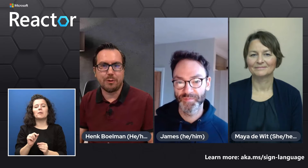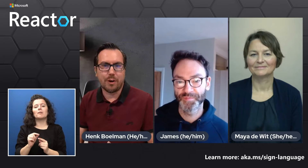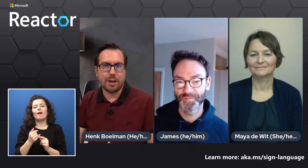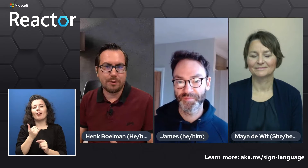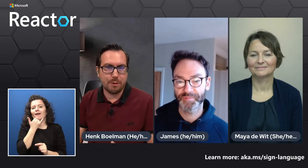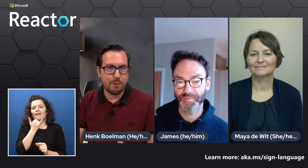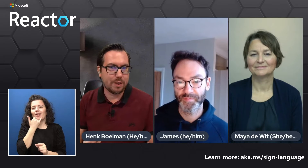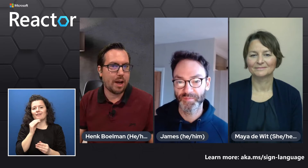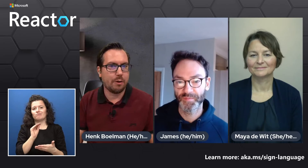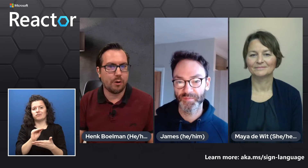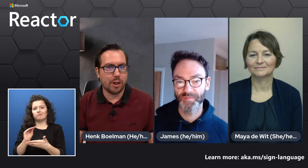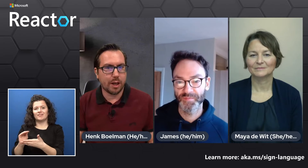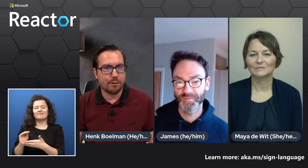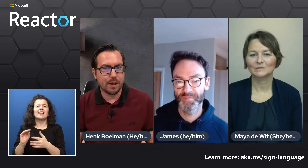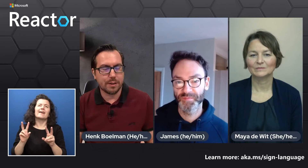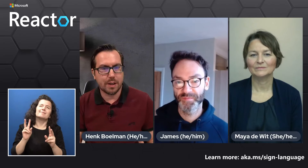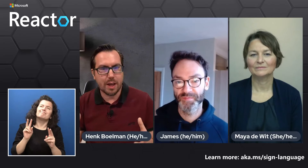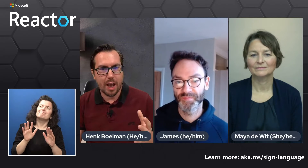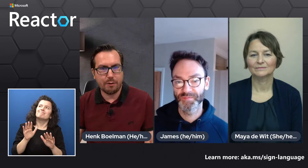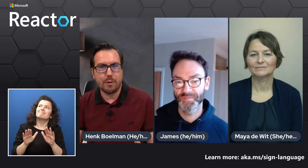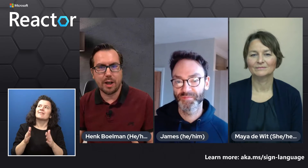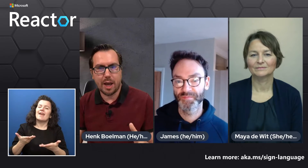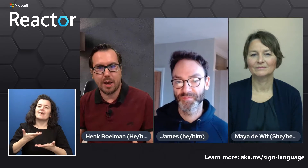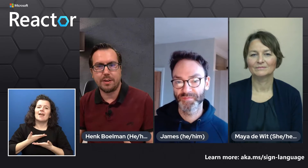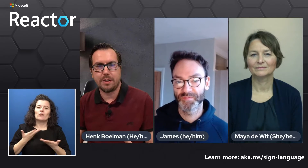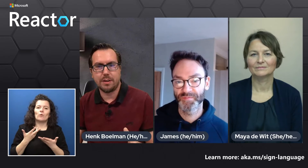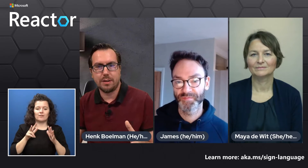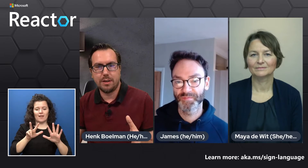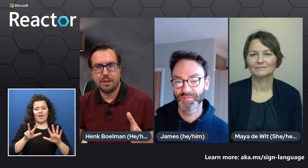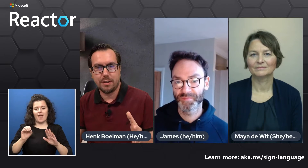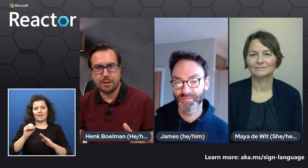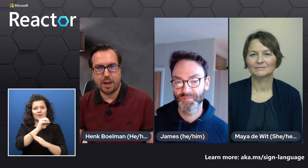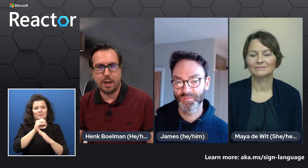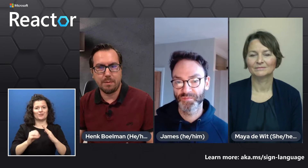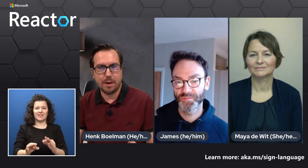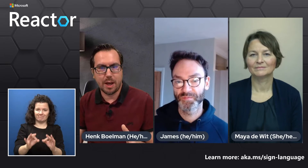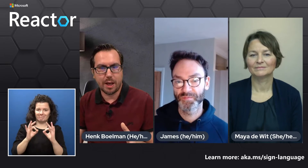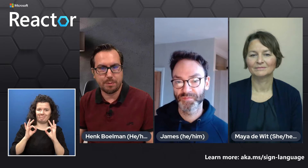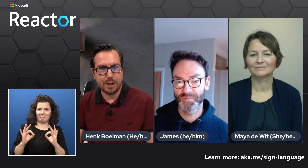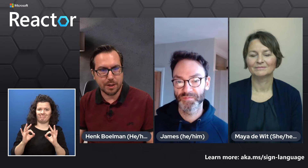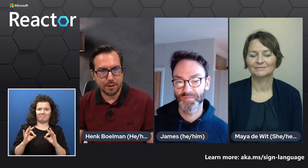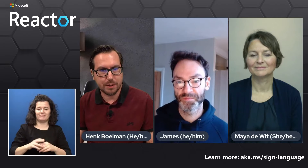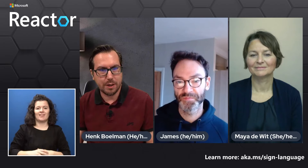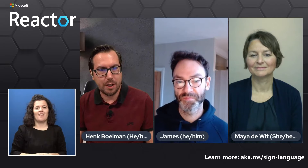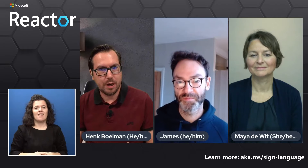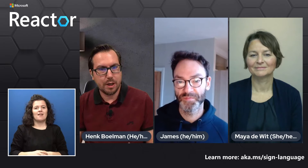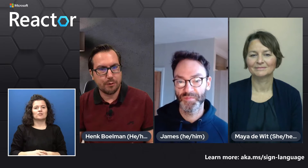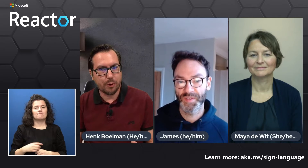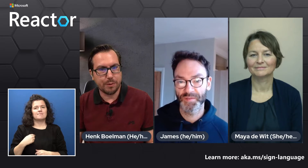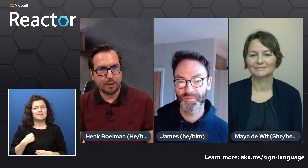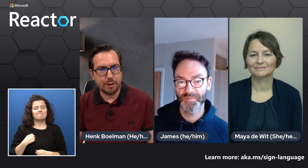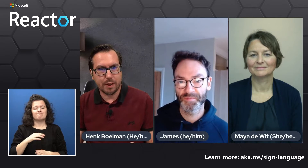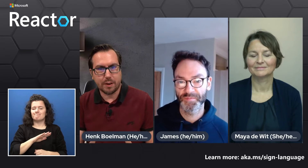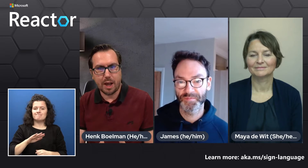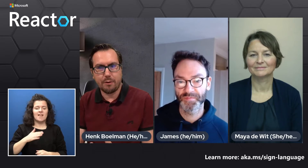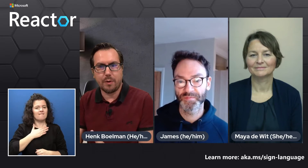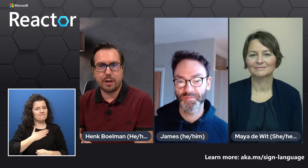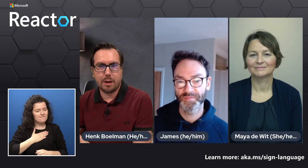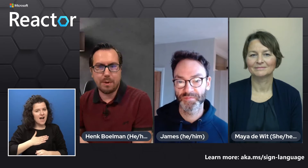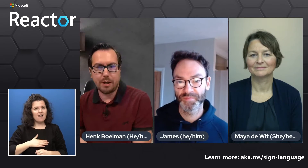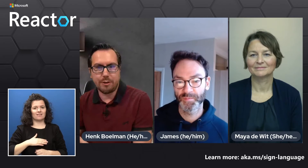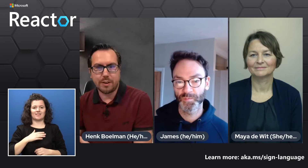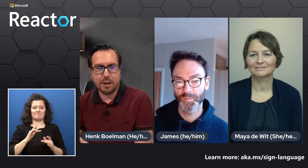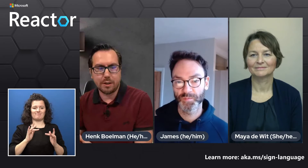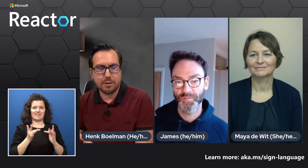want to provide with our online events, that everyone has the same experience from that event and everyone